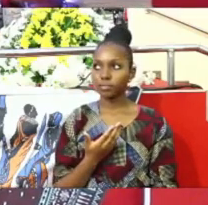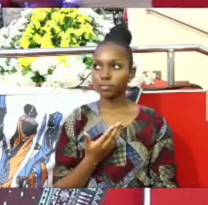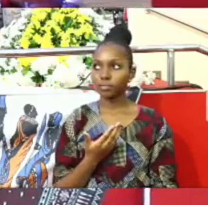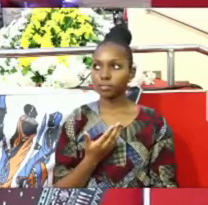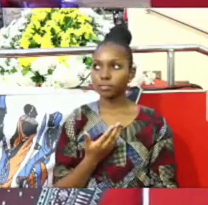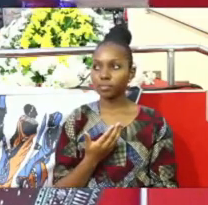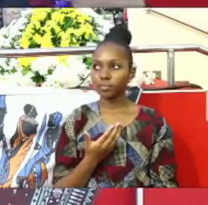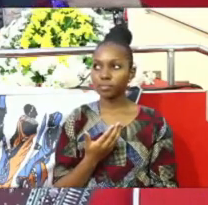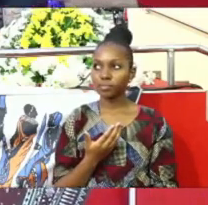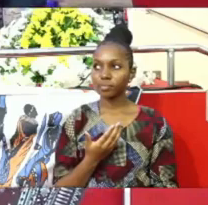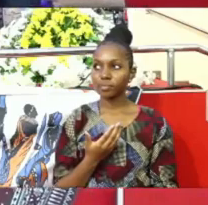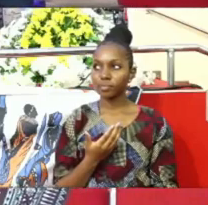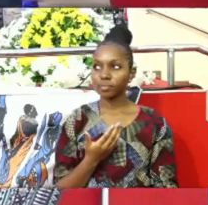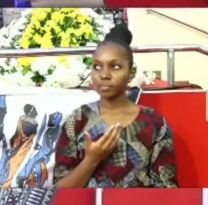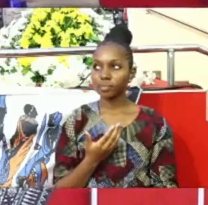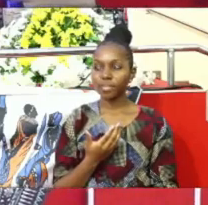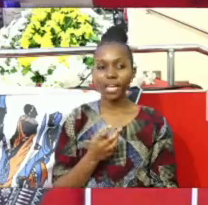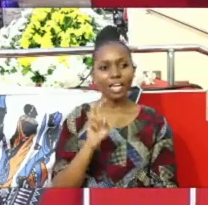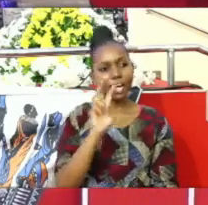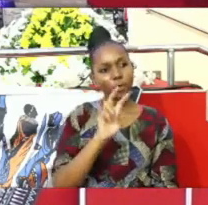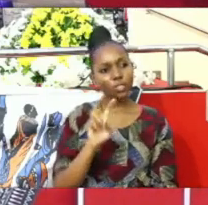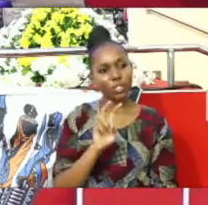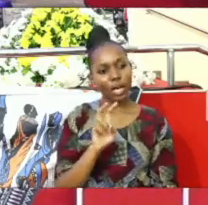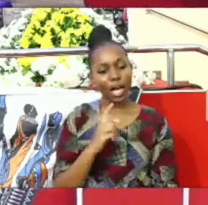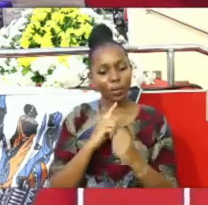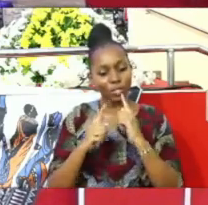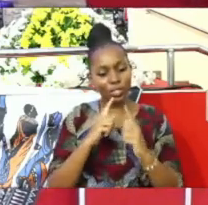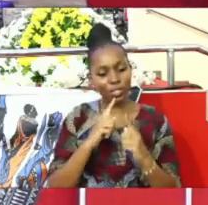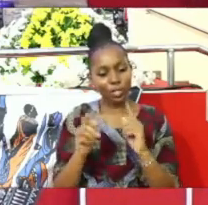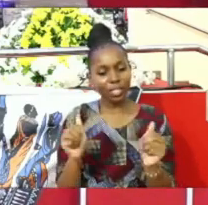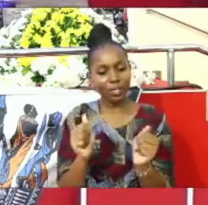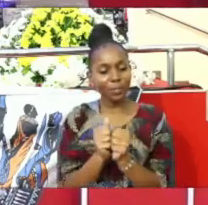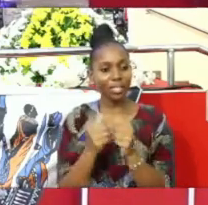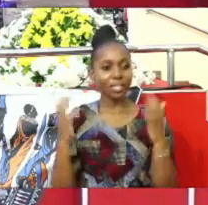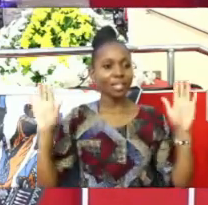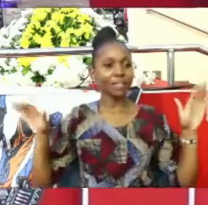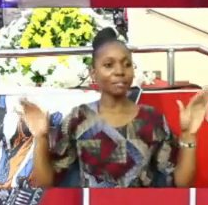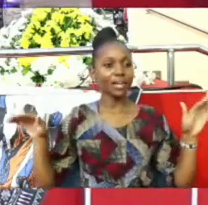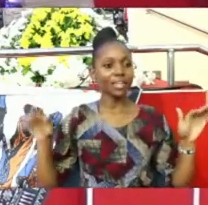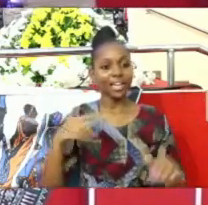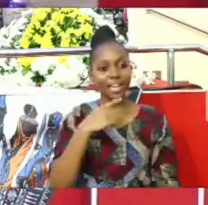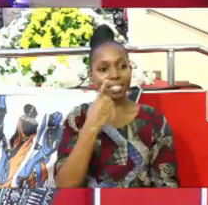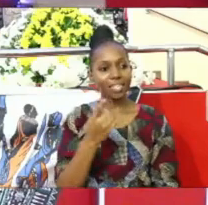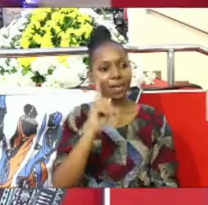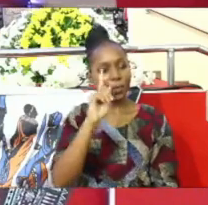nikawa ninaongea ku na zile ndege zinazopita juu. And I would tell them. One day. Aha, siku moja. You will take